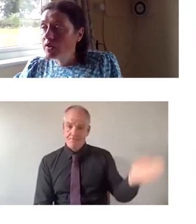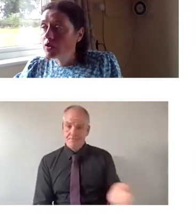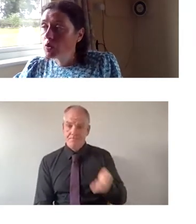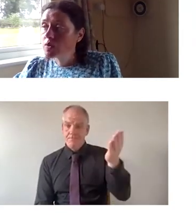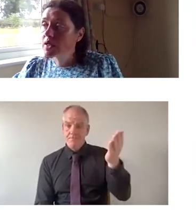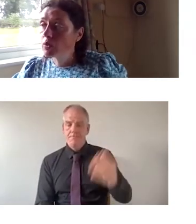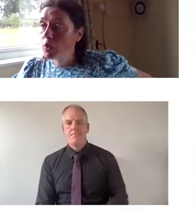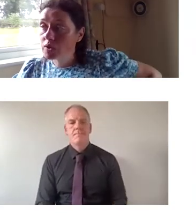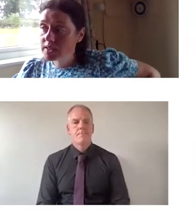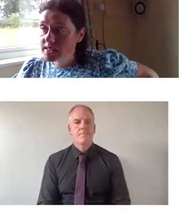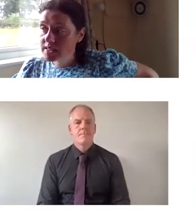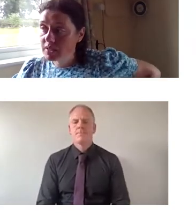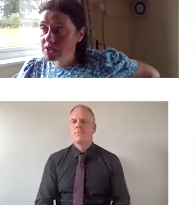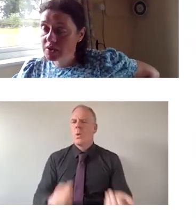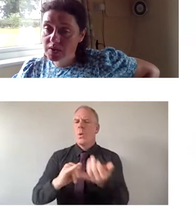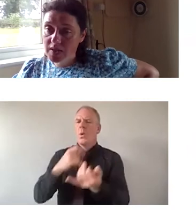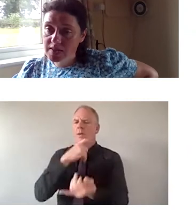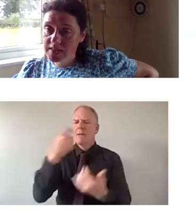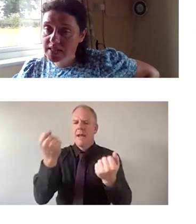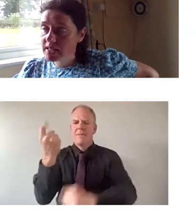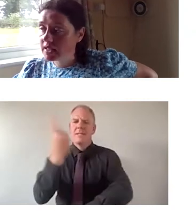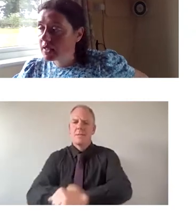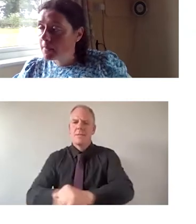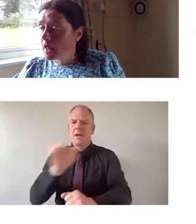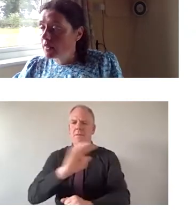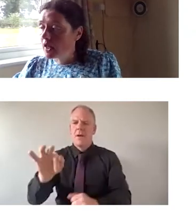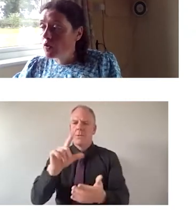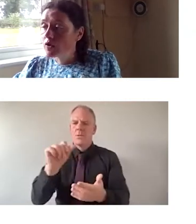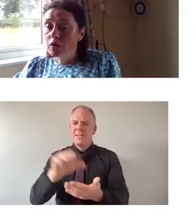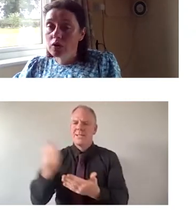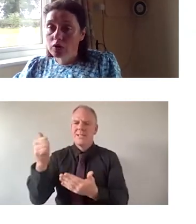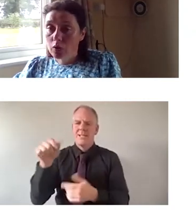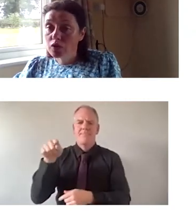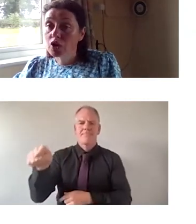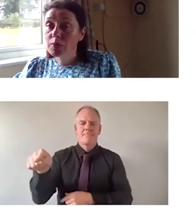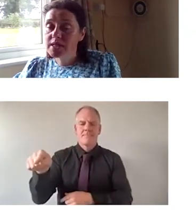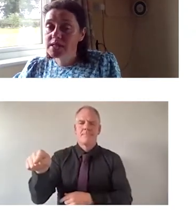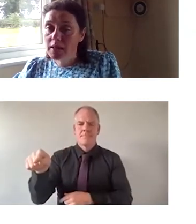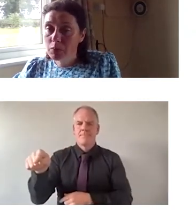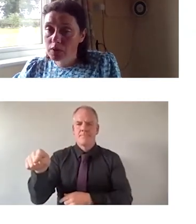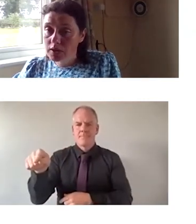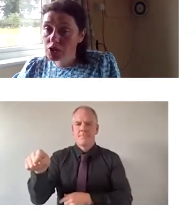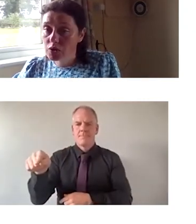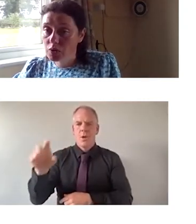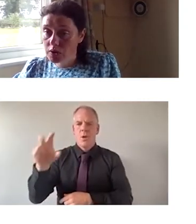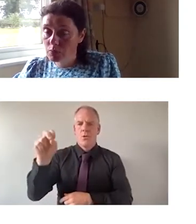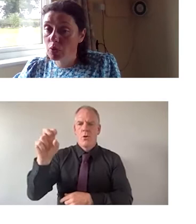We found that those that reported disability in 2016, that over 30% had